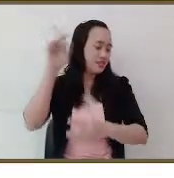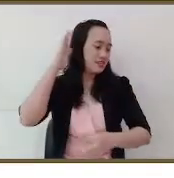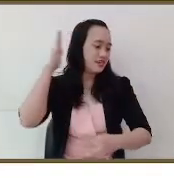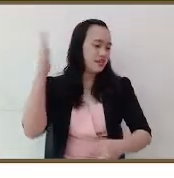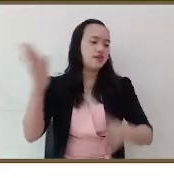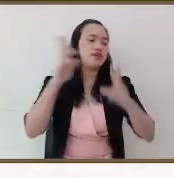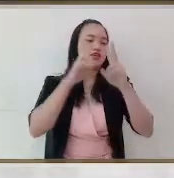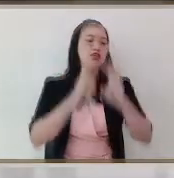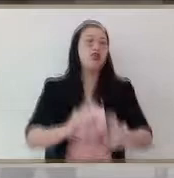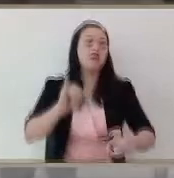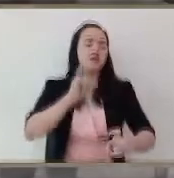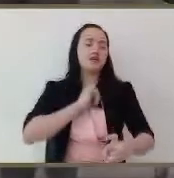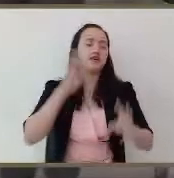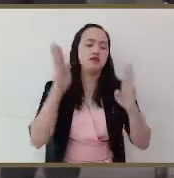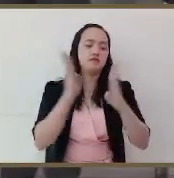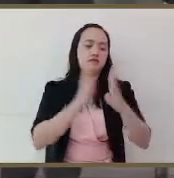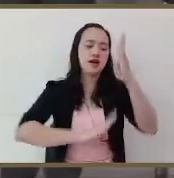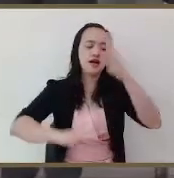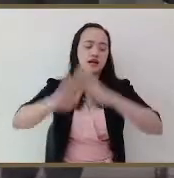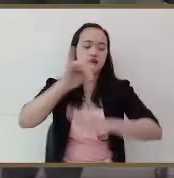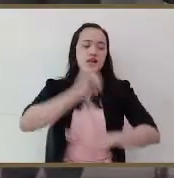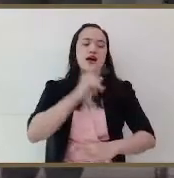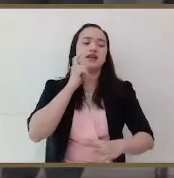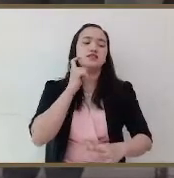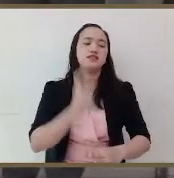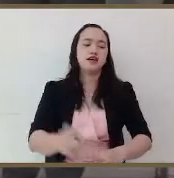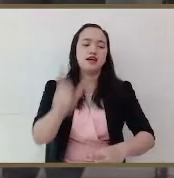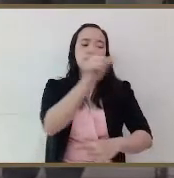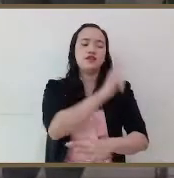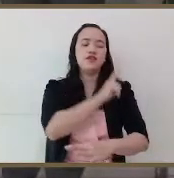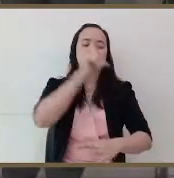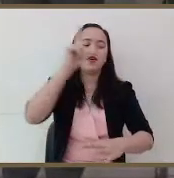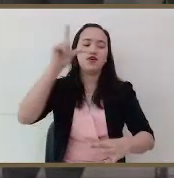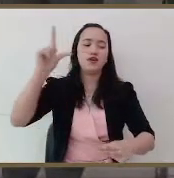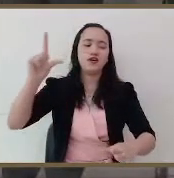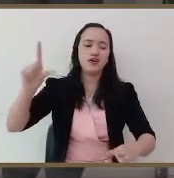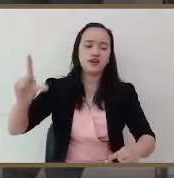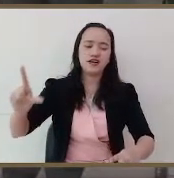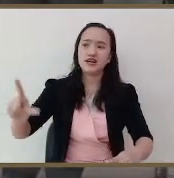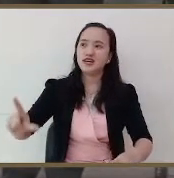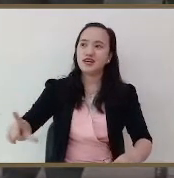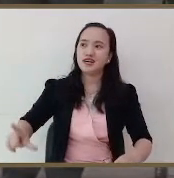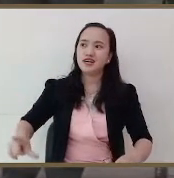with Him. Even in the valley, I can say,